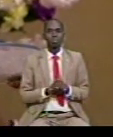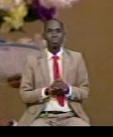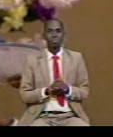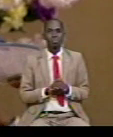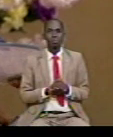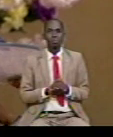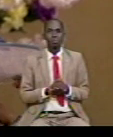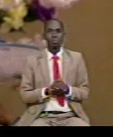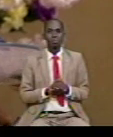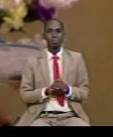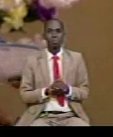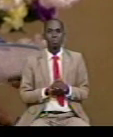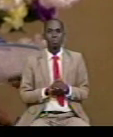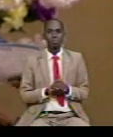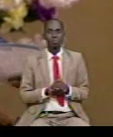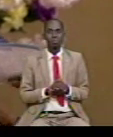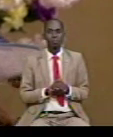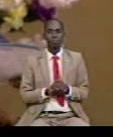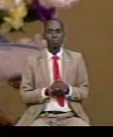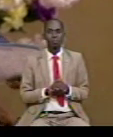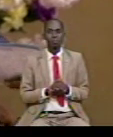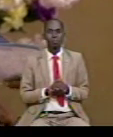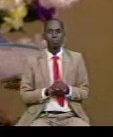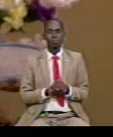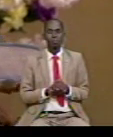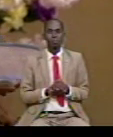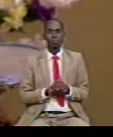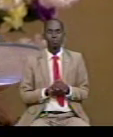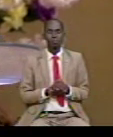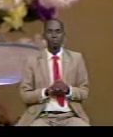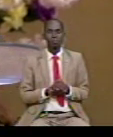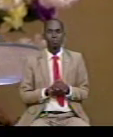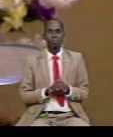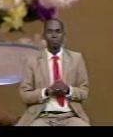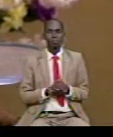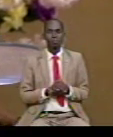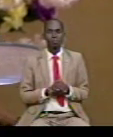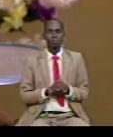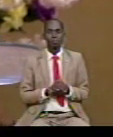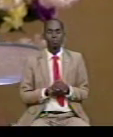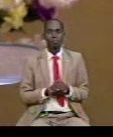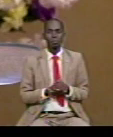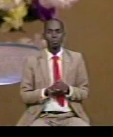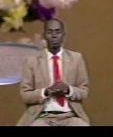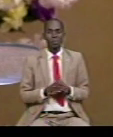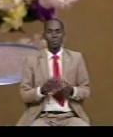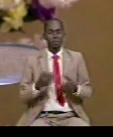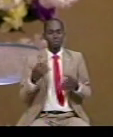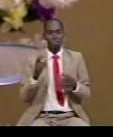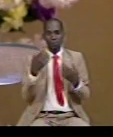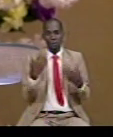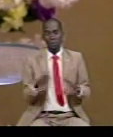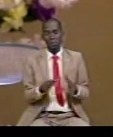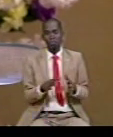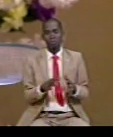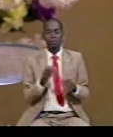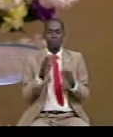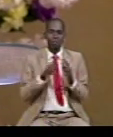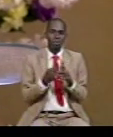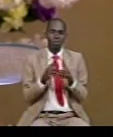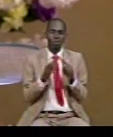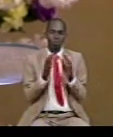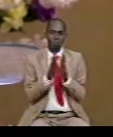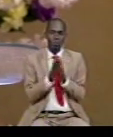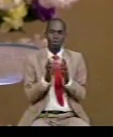attending to the converse as we expect the powerful miracle